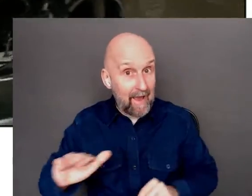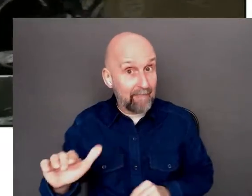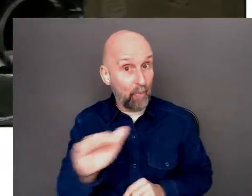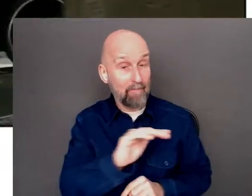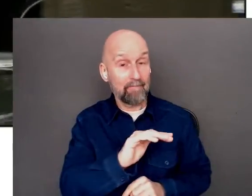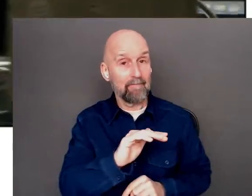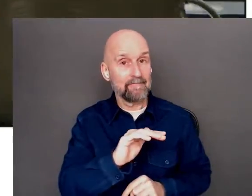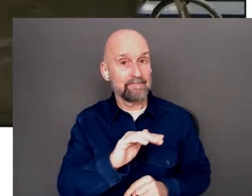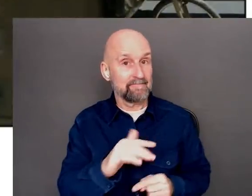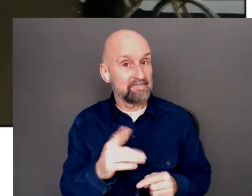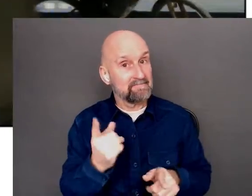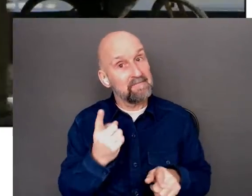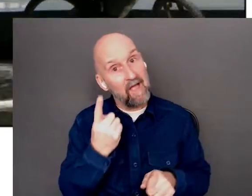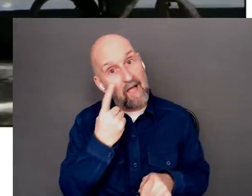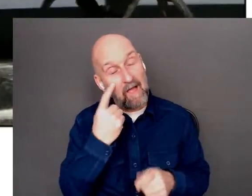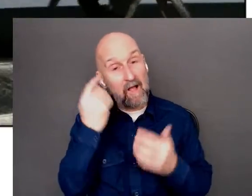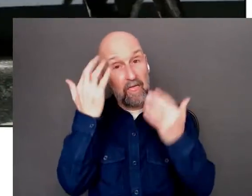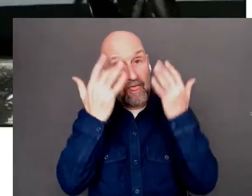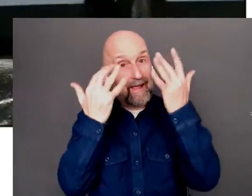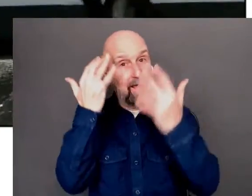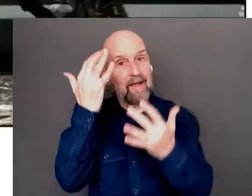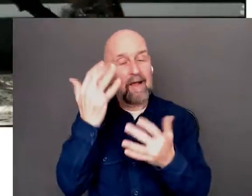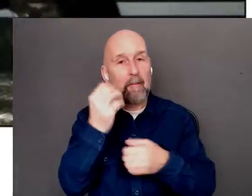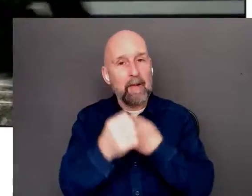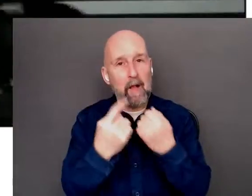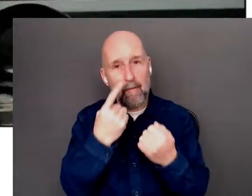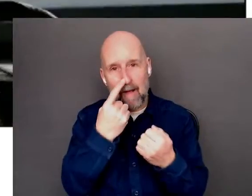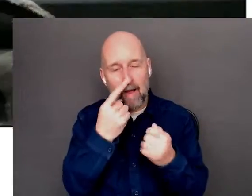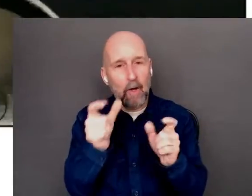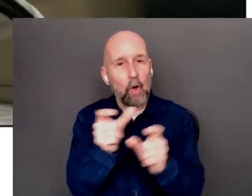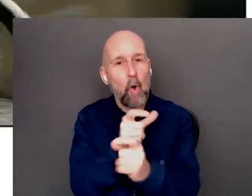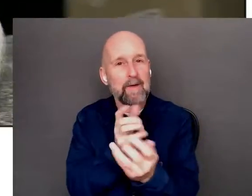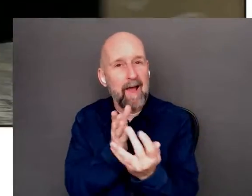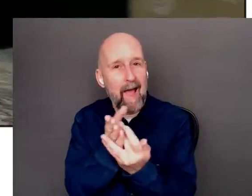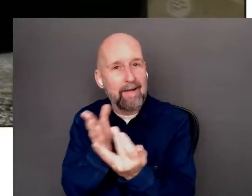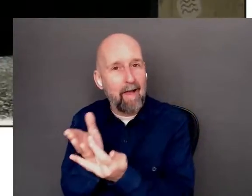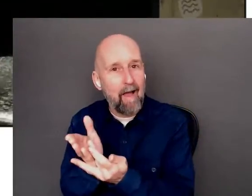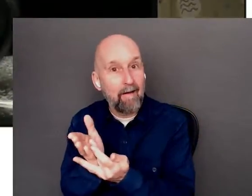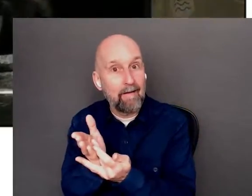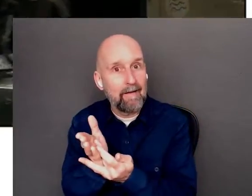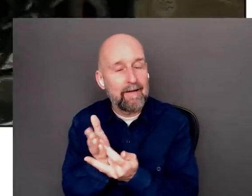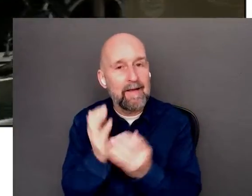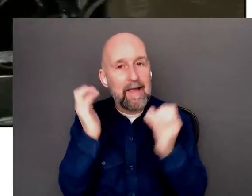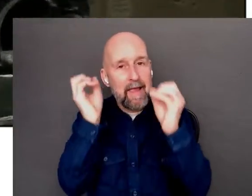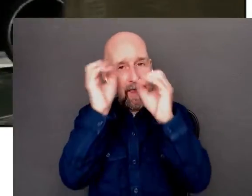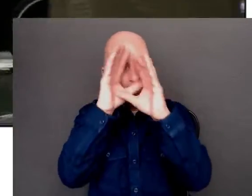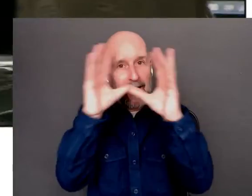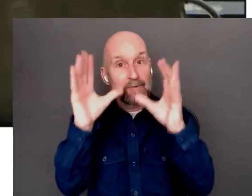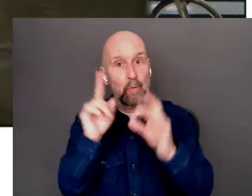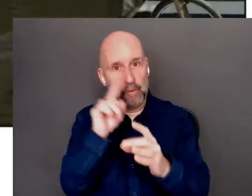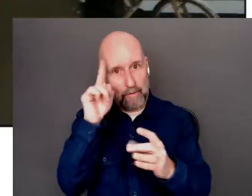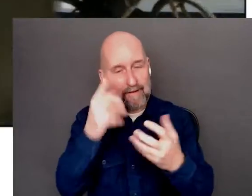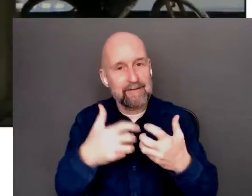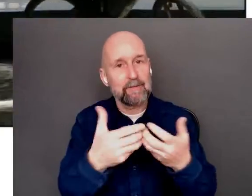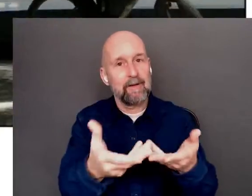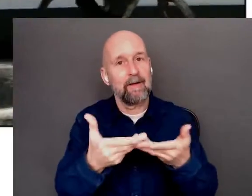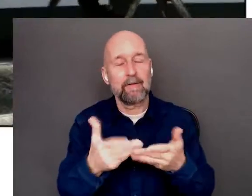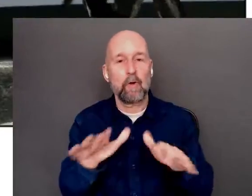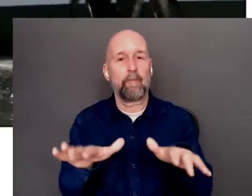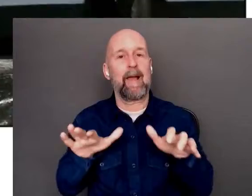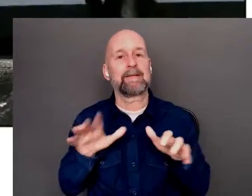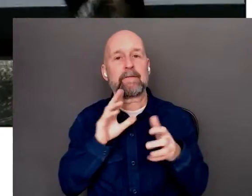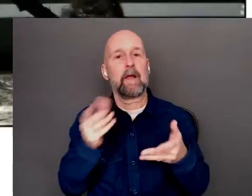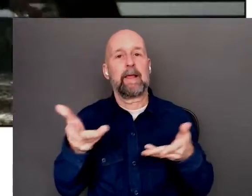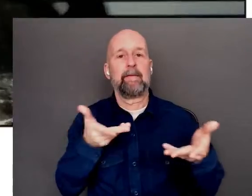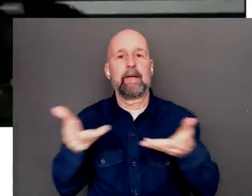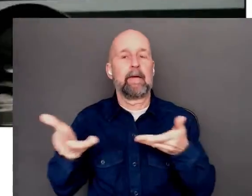to think and be a hacker and imagine what you would expect from technology more than being passive and receiving from